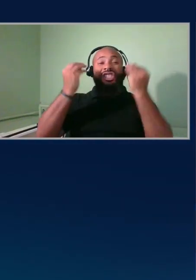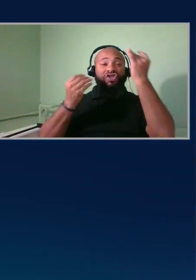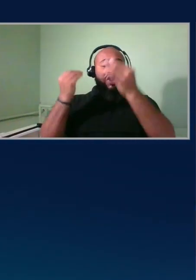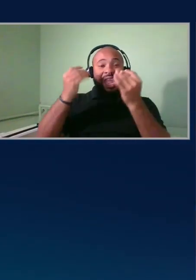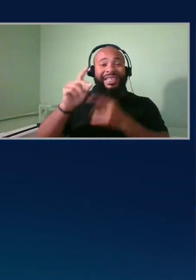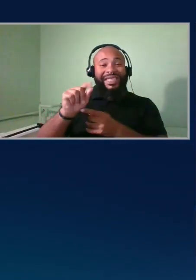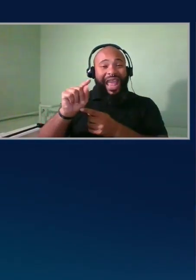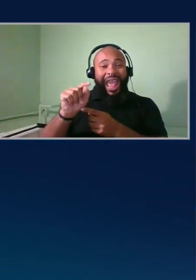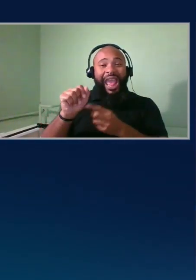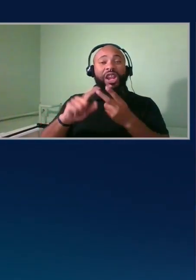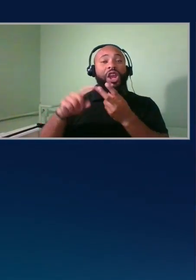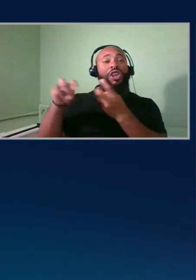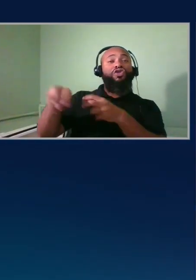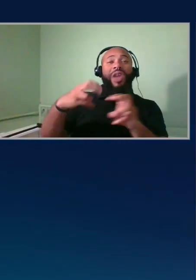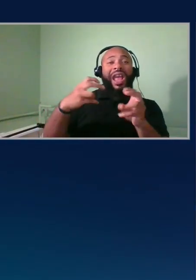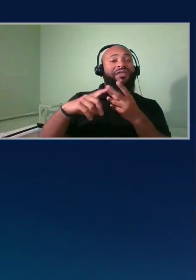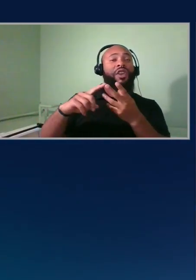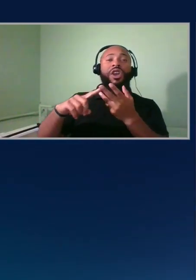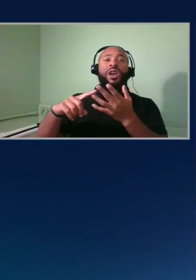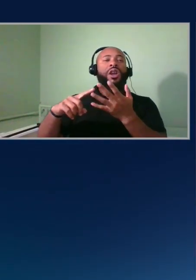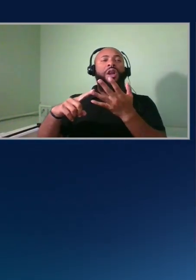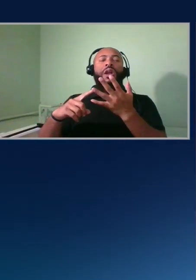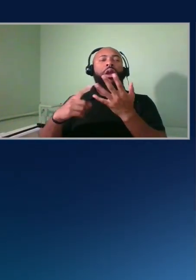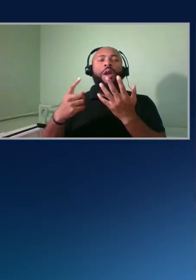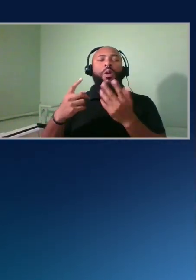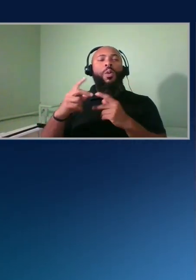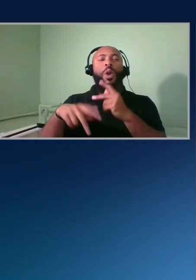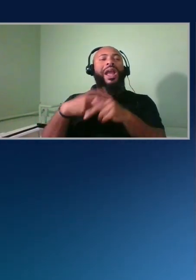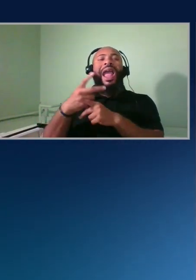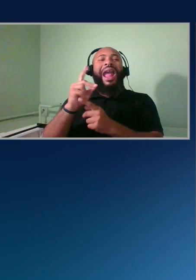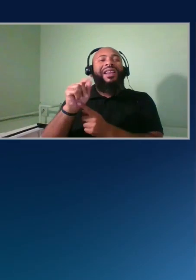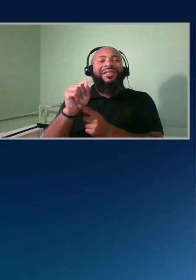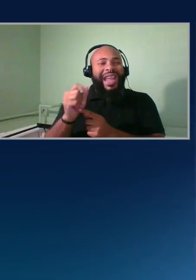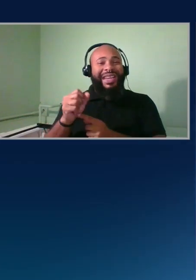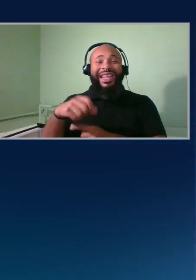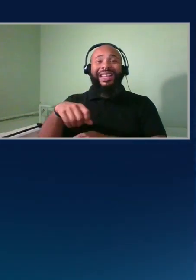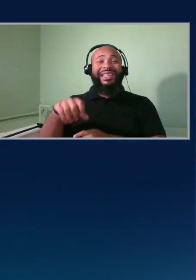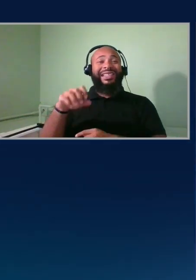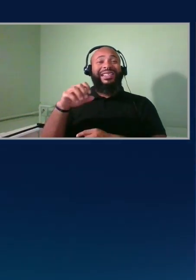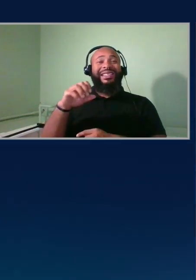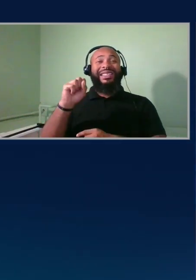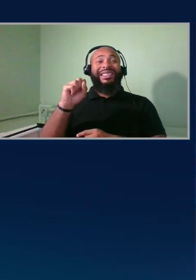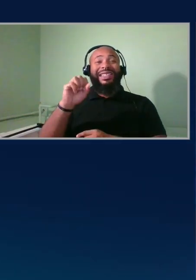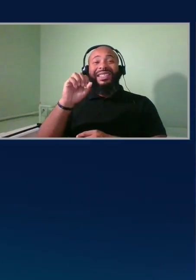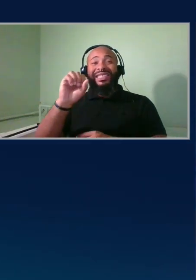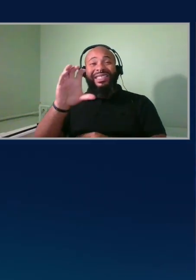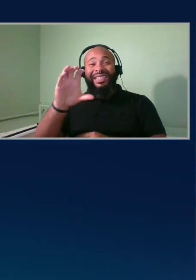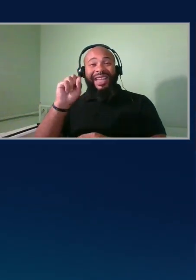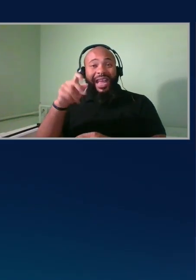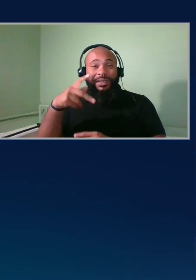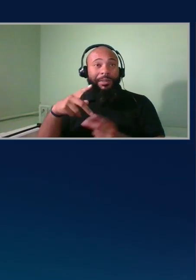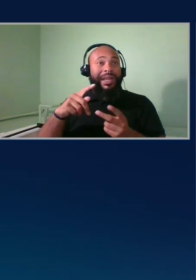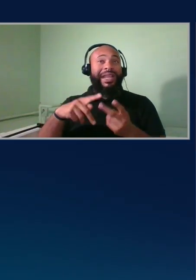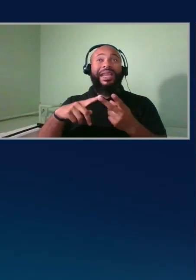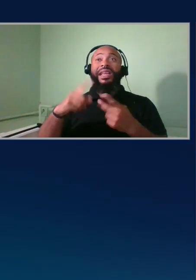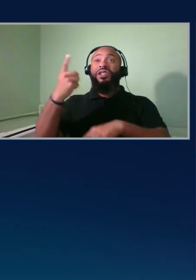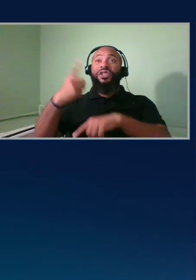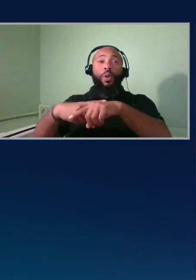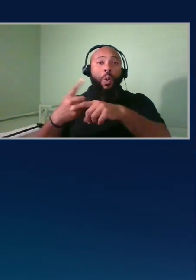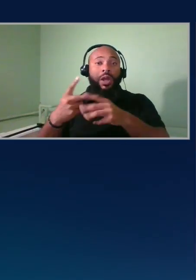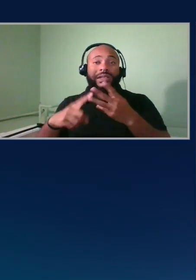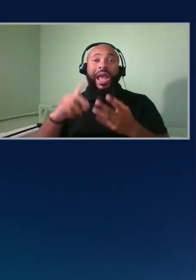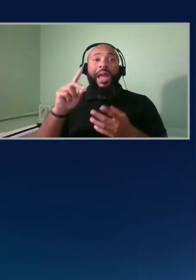data? Right? Is it Parquet data? Is it CSV data? Or you don't? Is this one time? Is it